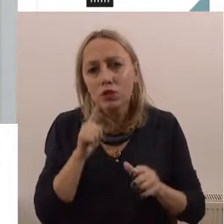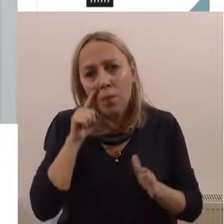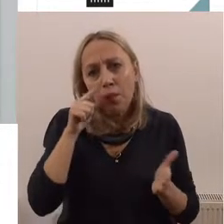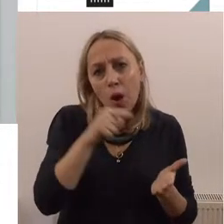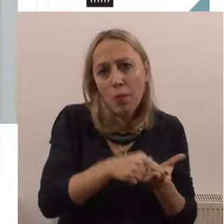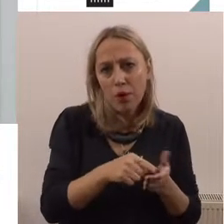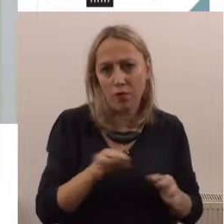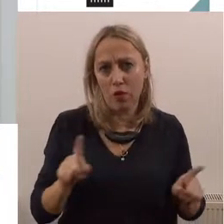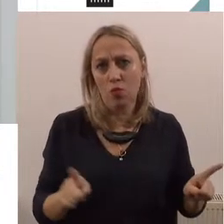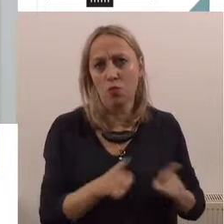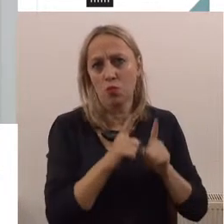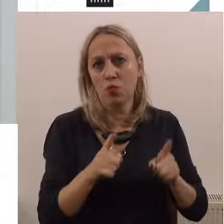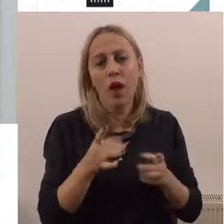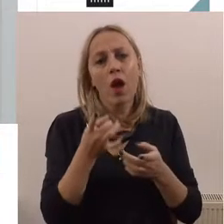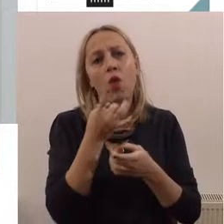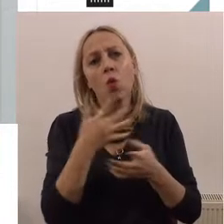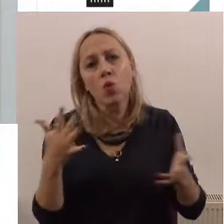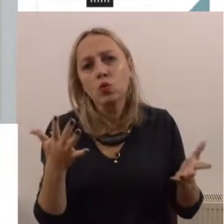important.